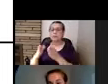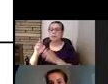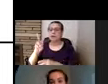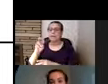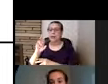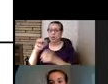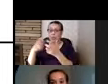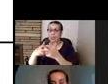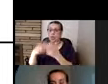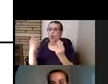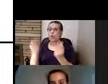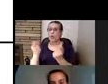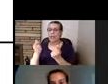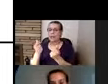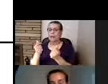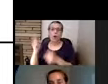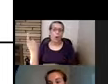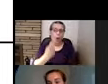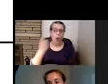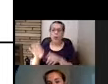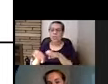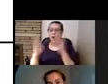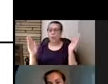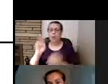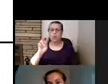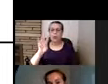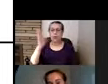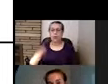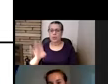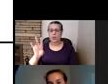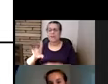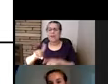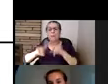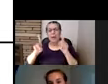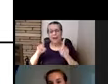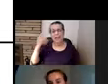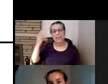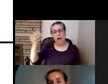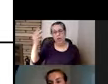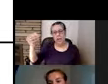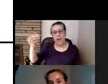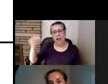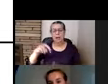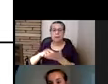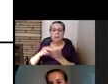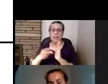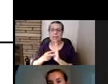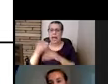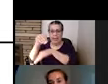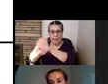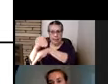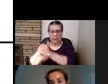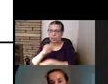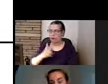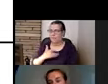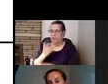interaction and are always open and available. However, the outdoor nature of the machines means they may feel unsafe at night, and